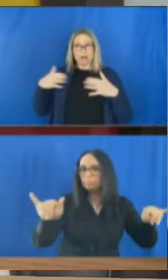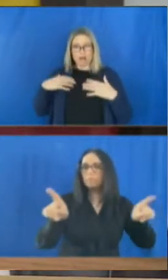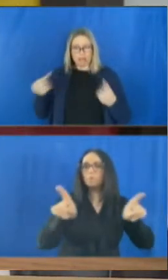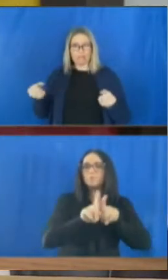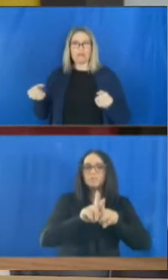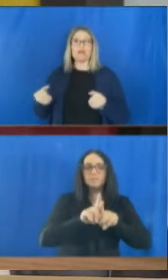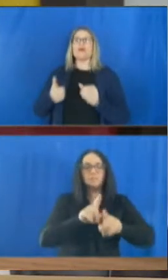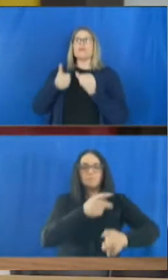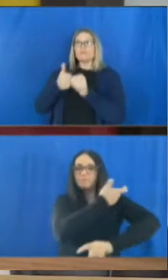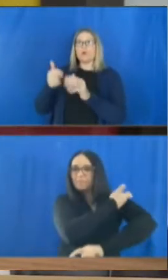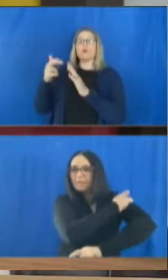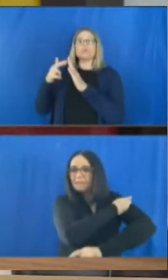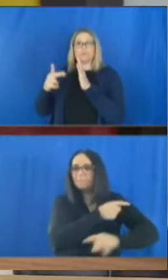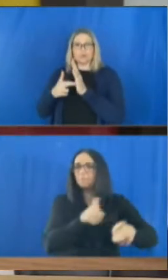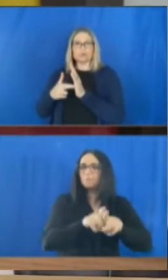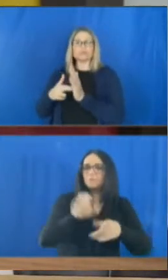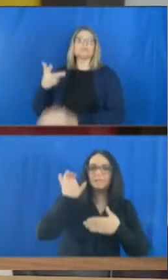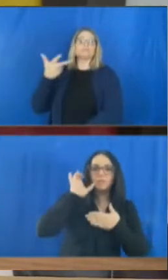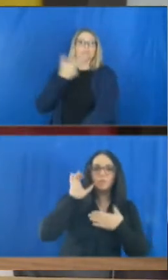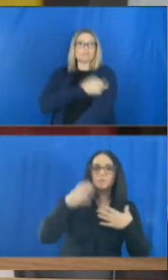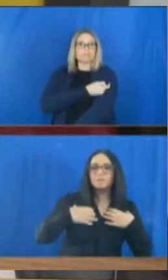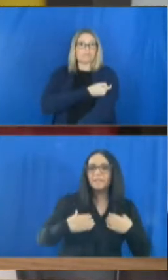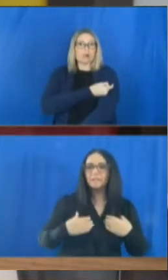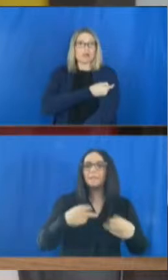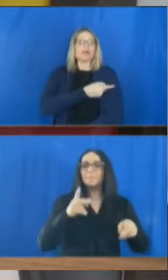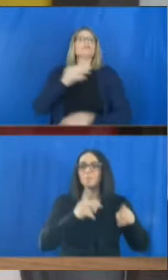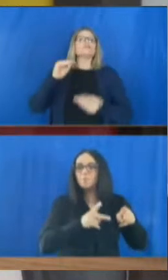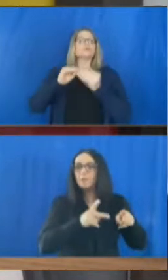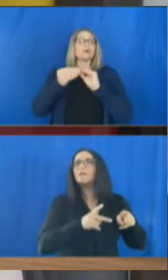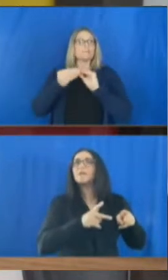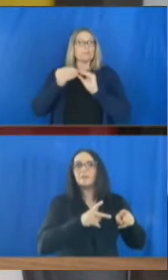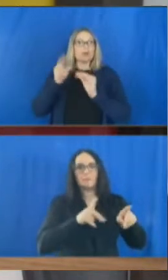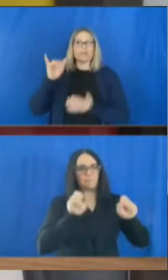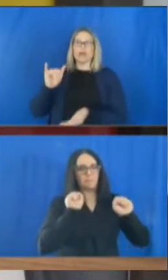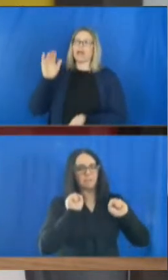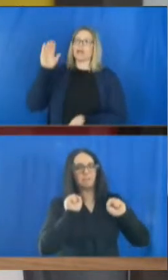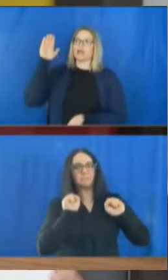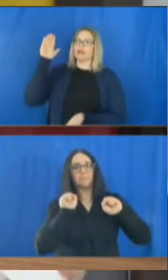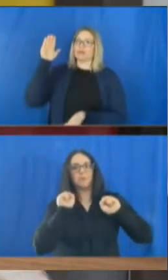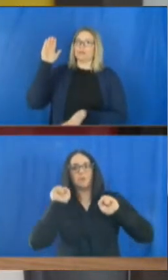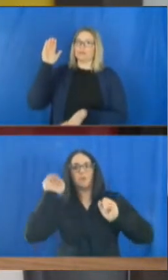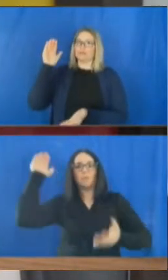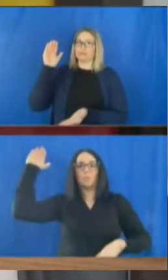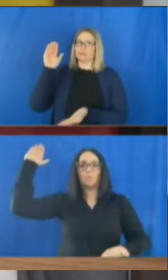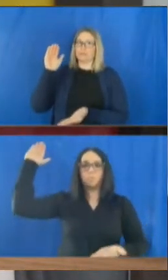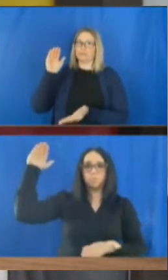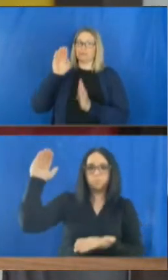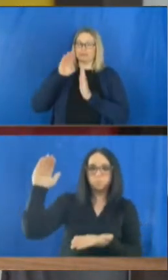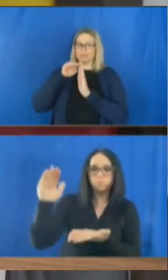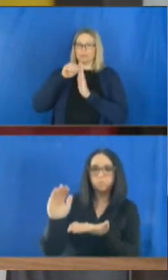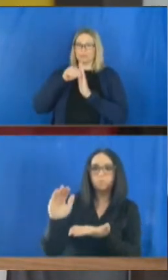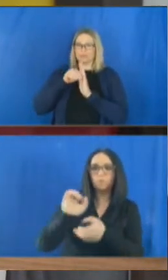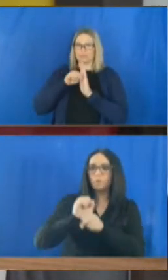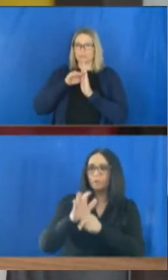the rise in hospitalizations and enabled our healthcare system to better manage a very difficult